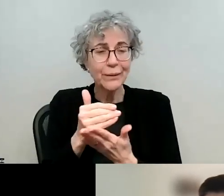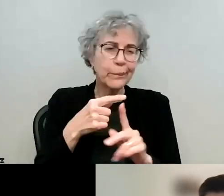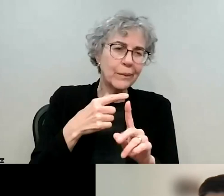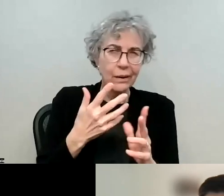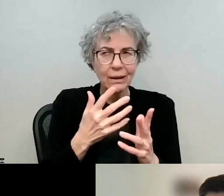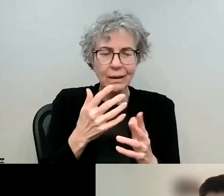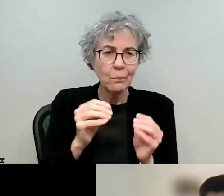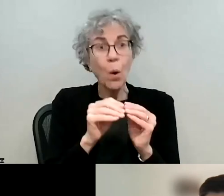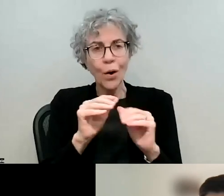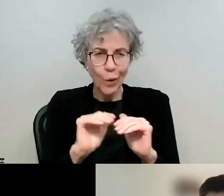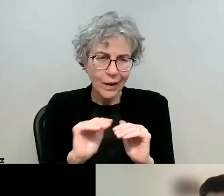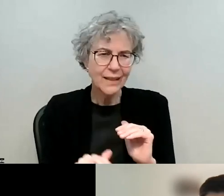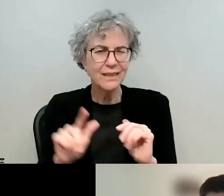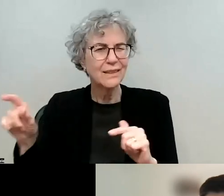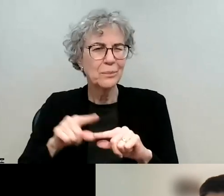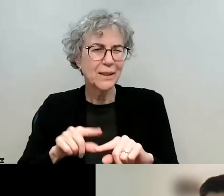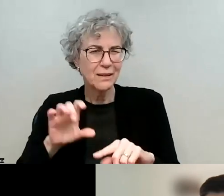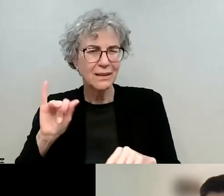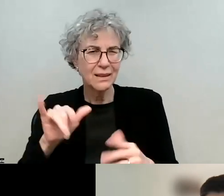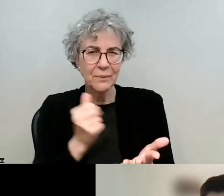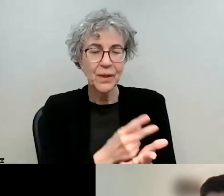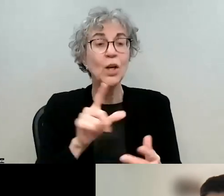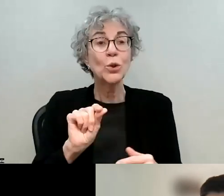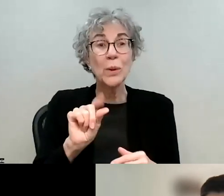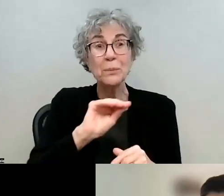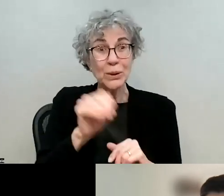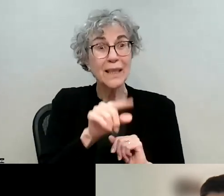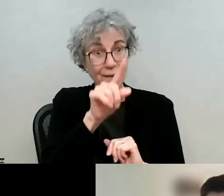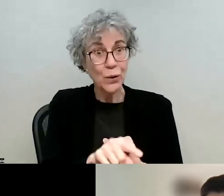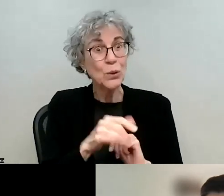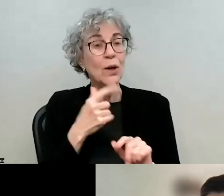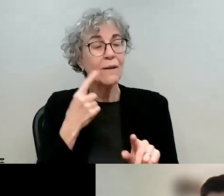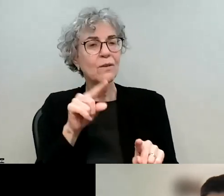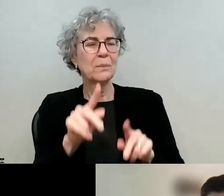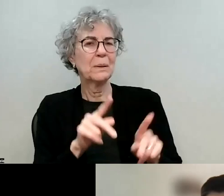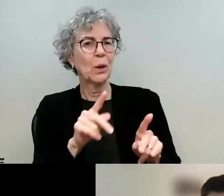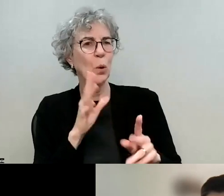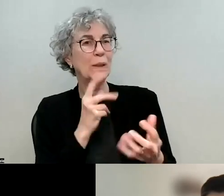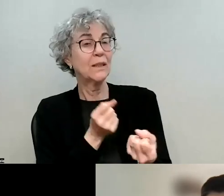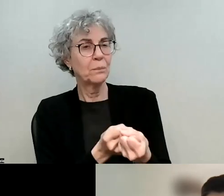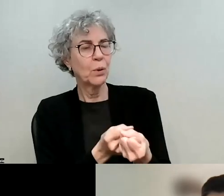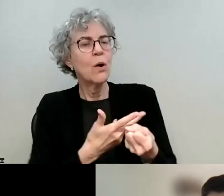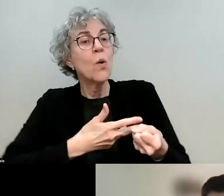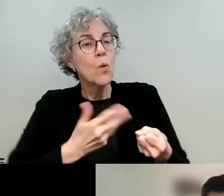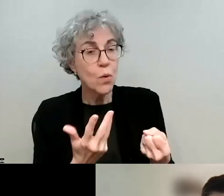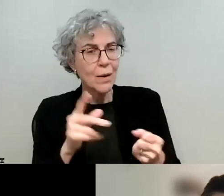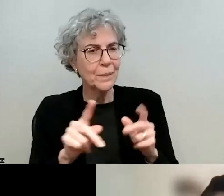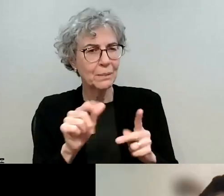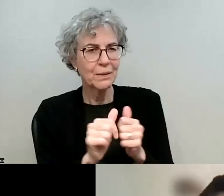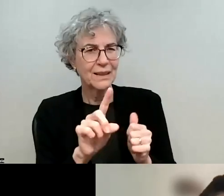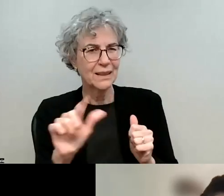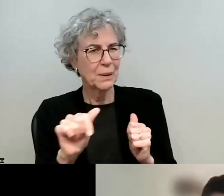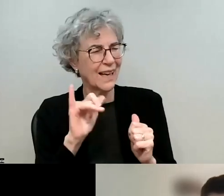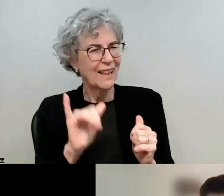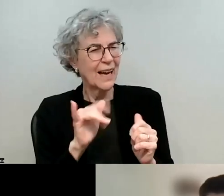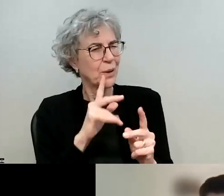city approvals. 20% of those will be for people we support or people with a disability. We haven't quite sorted out that mix yet. The rest will